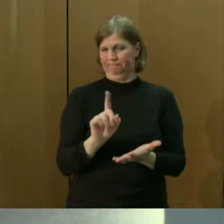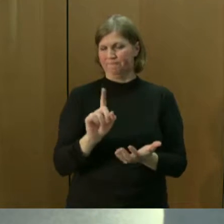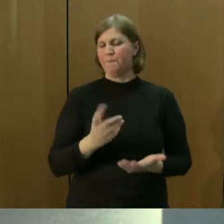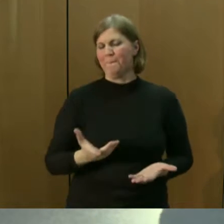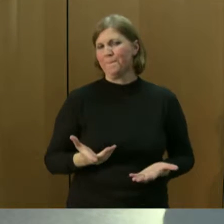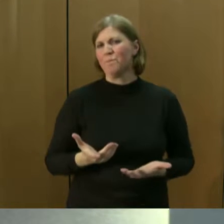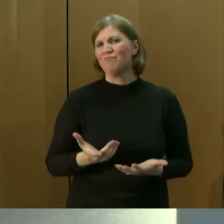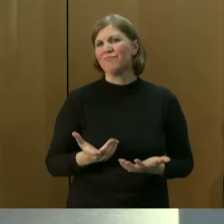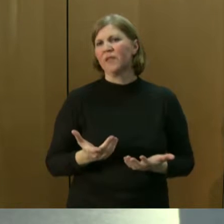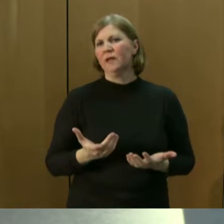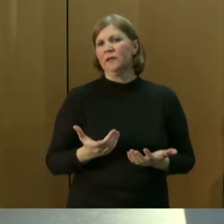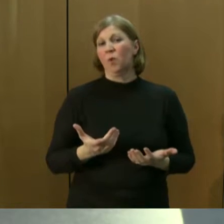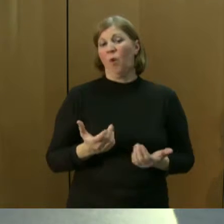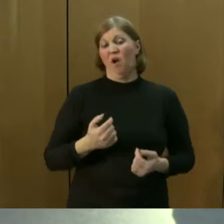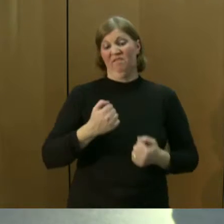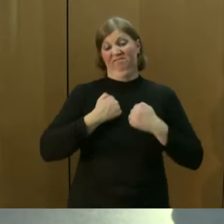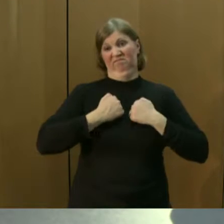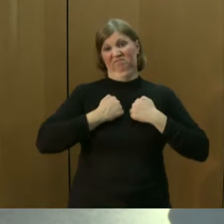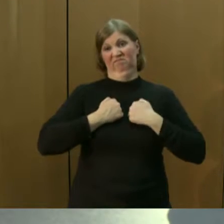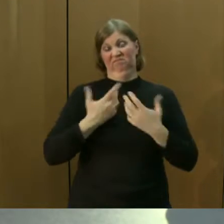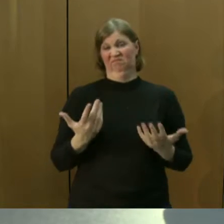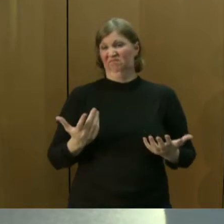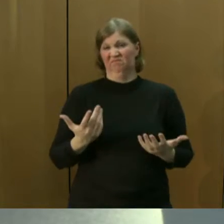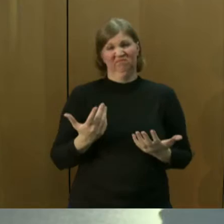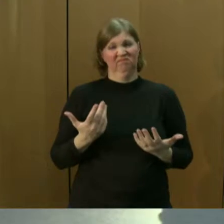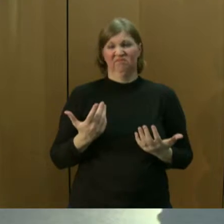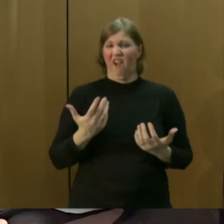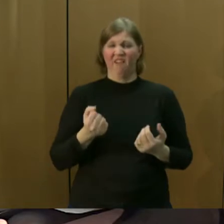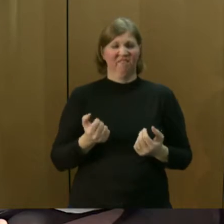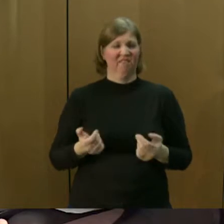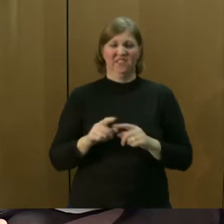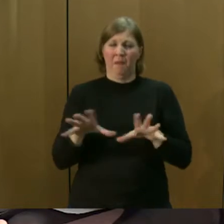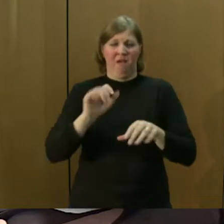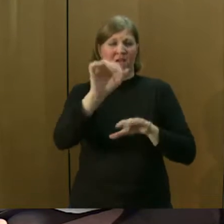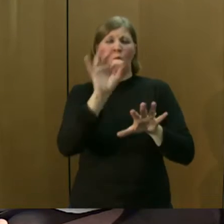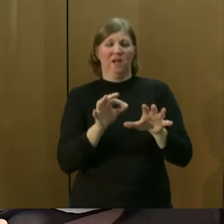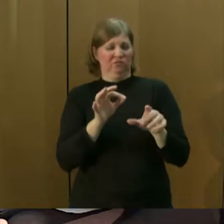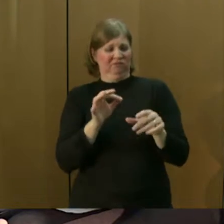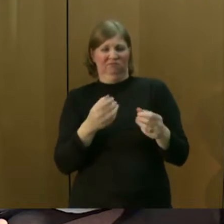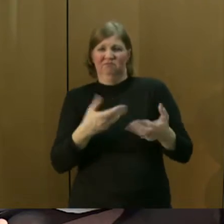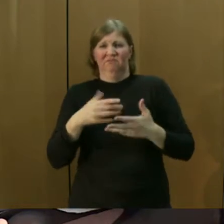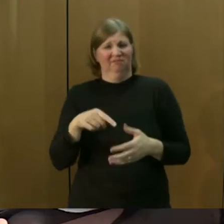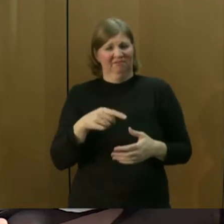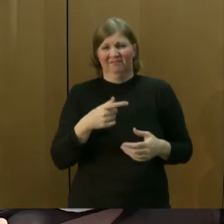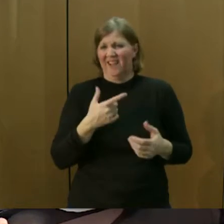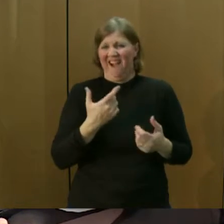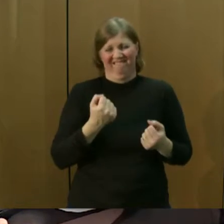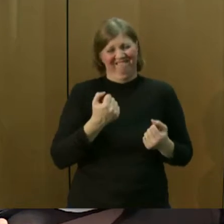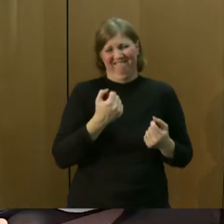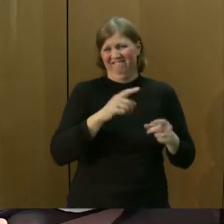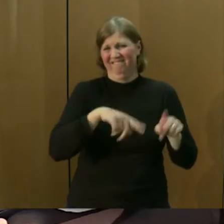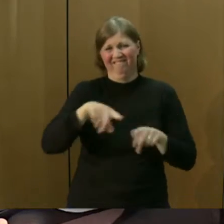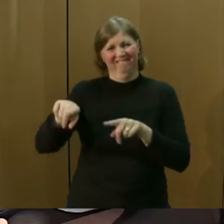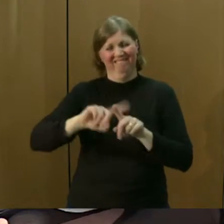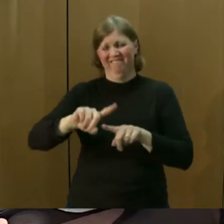these questions, there are a myriad of different answers, and as you say, lots